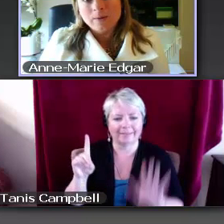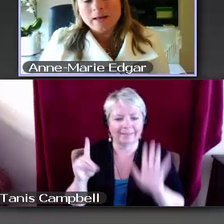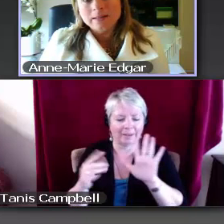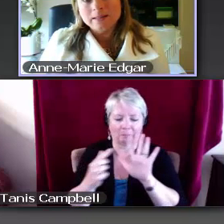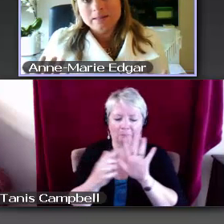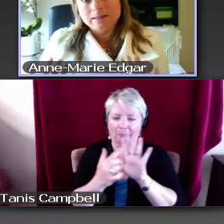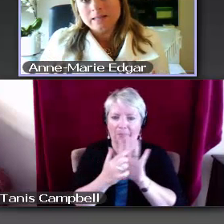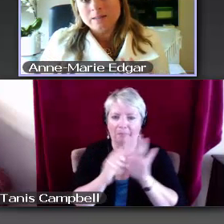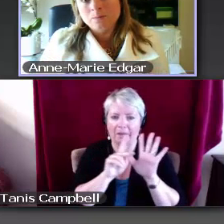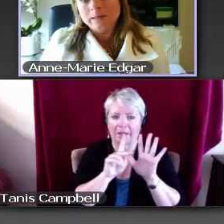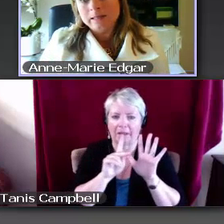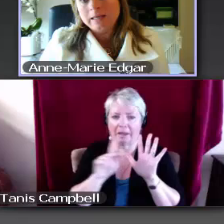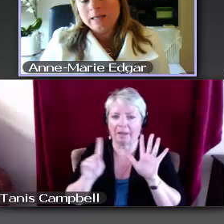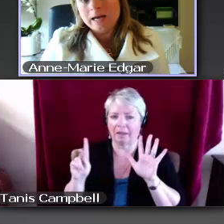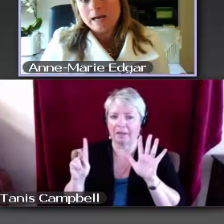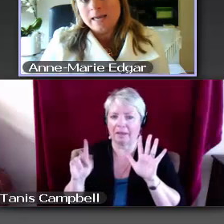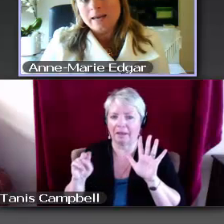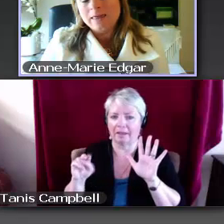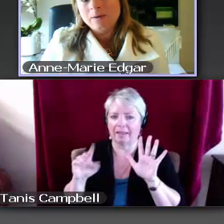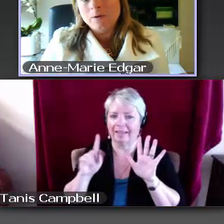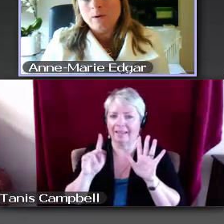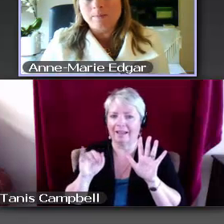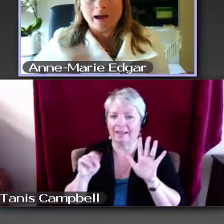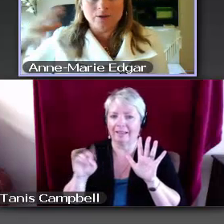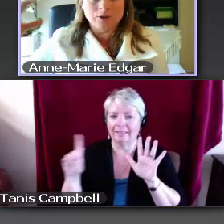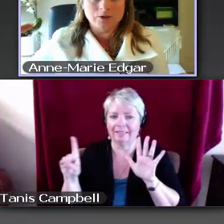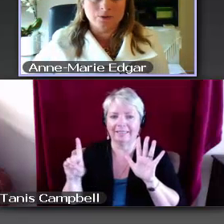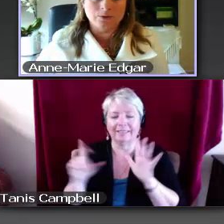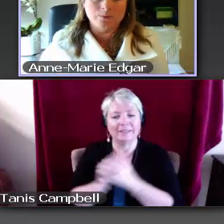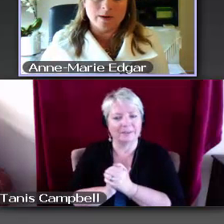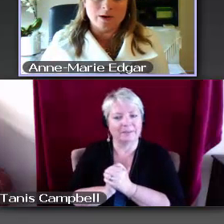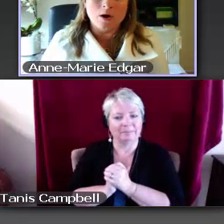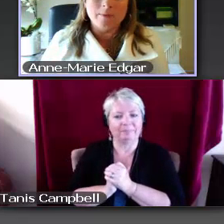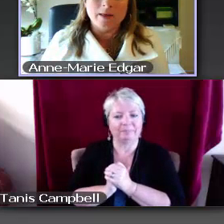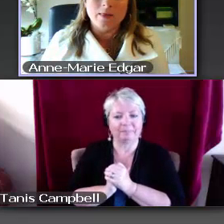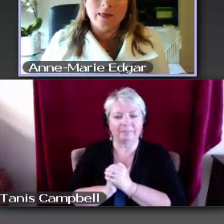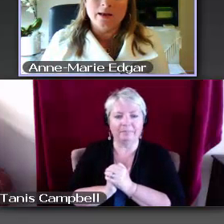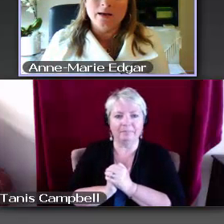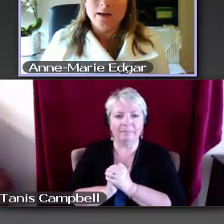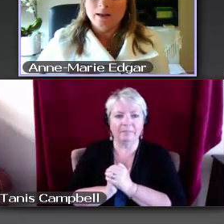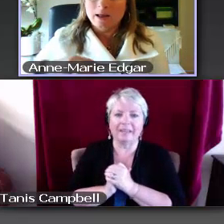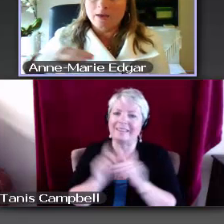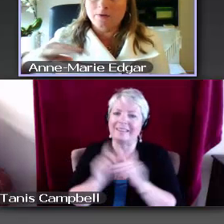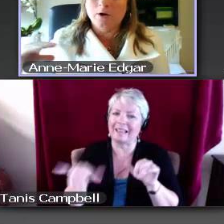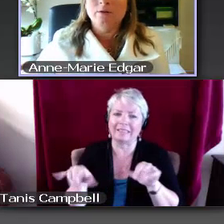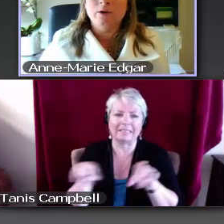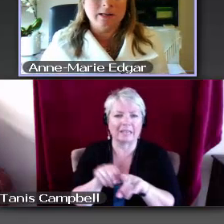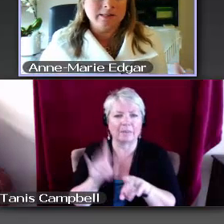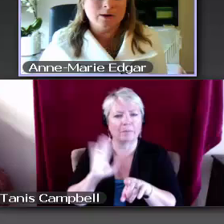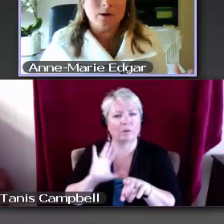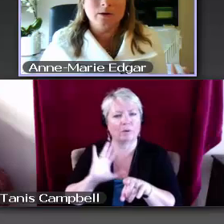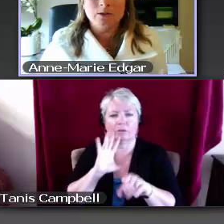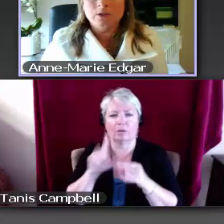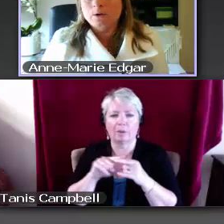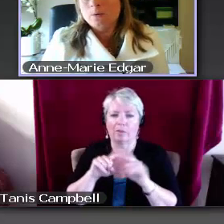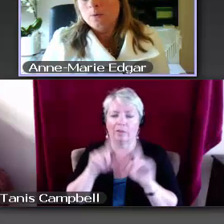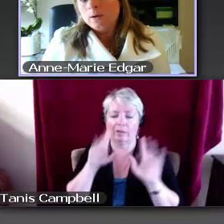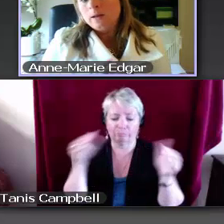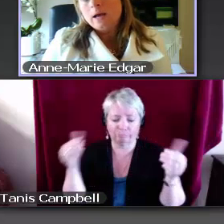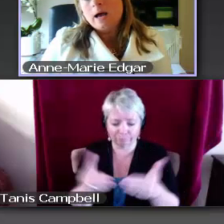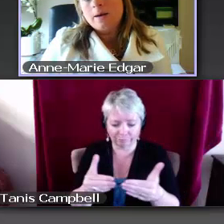yeah, that's really, again, I think we're going back to my comment that at the heart of it all is a